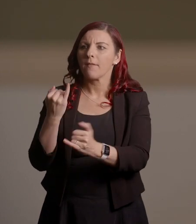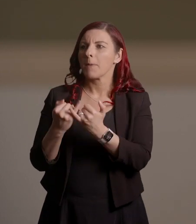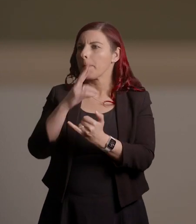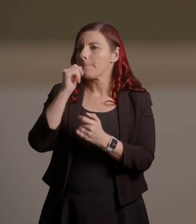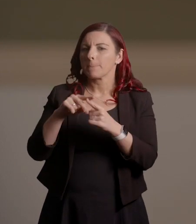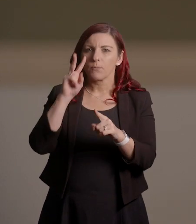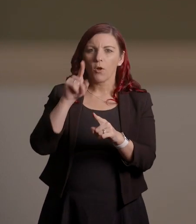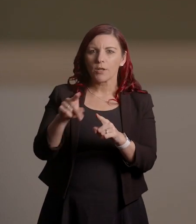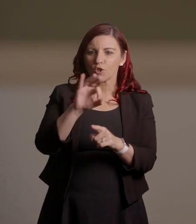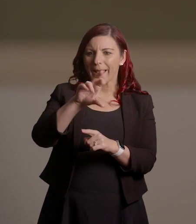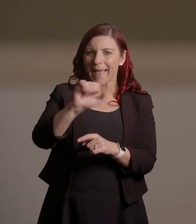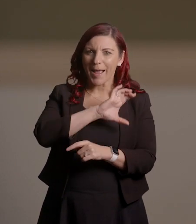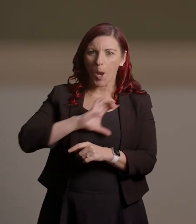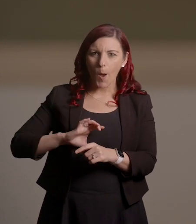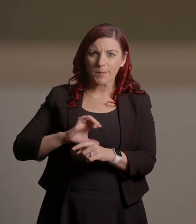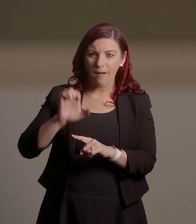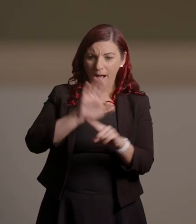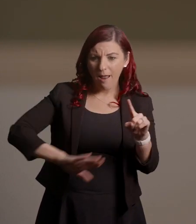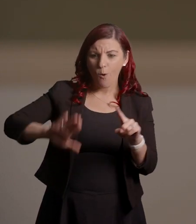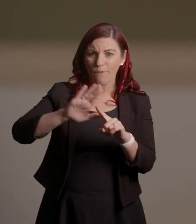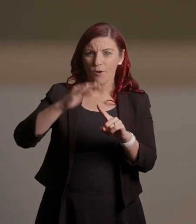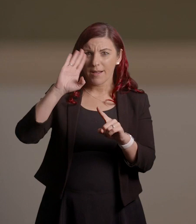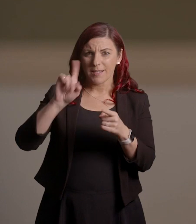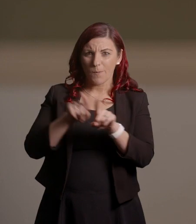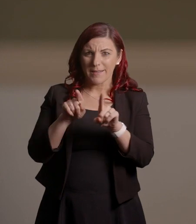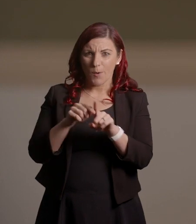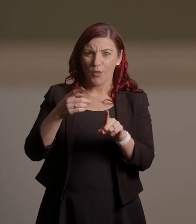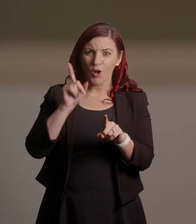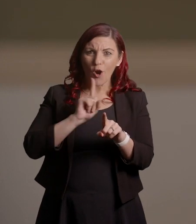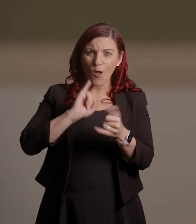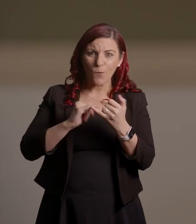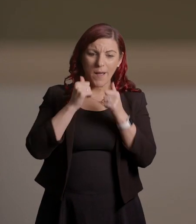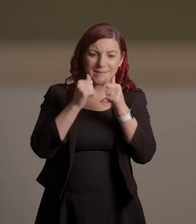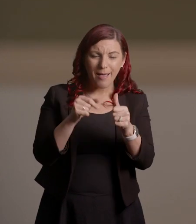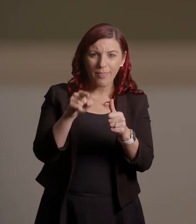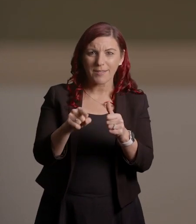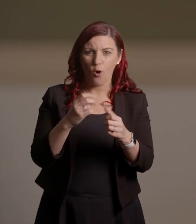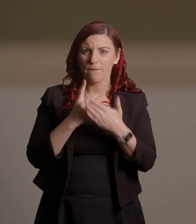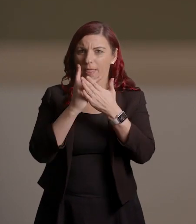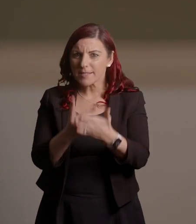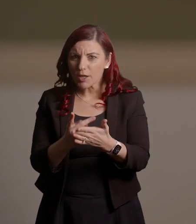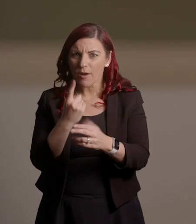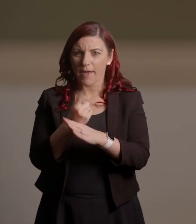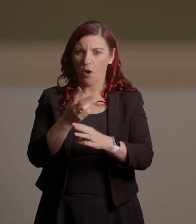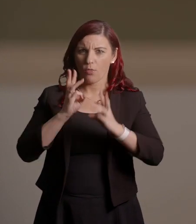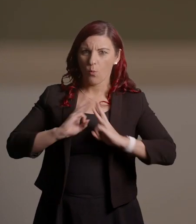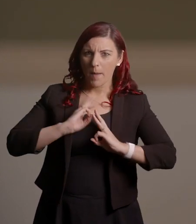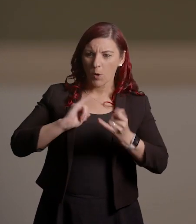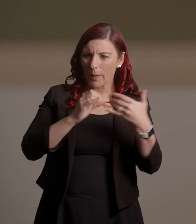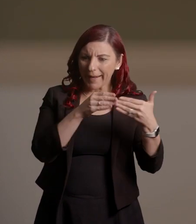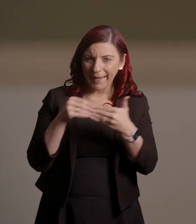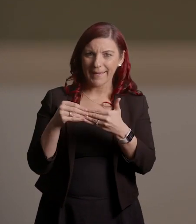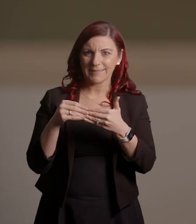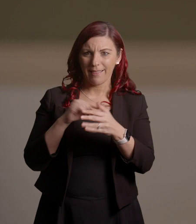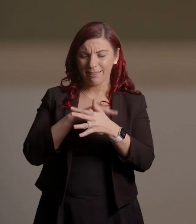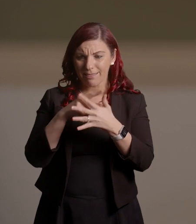look at our GAA clubs across the board, the girls that go to it, the girls that volunteer at it, the women that